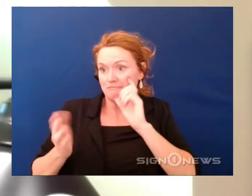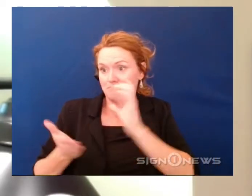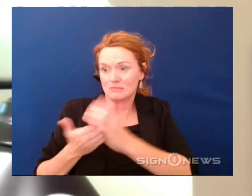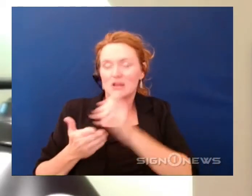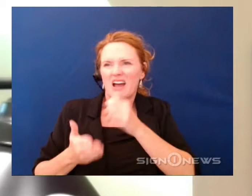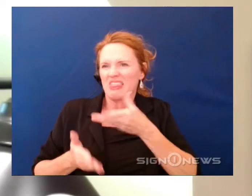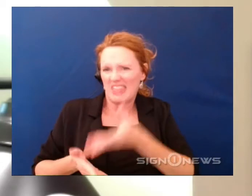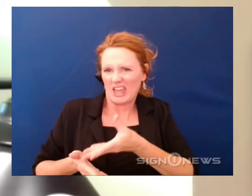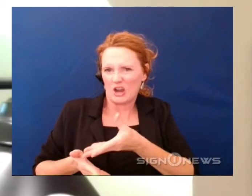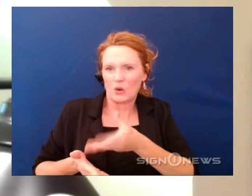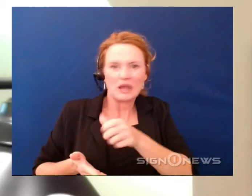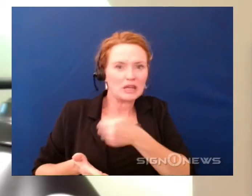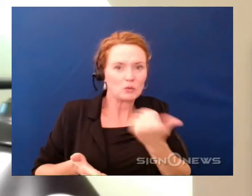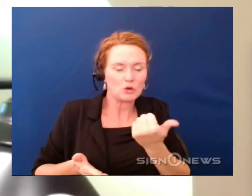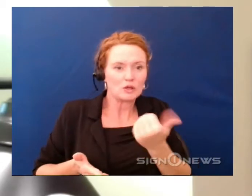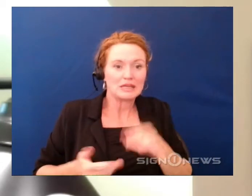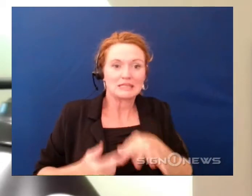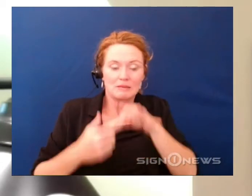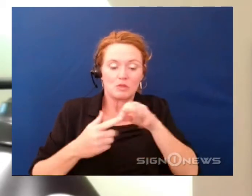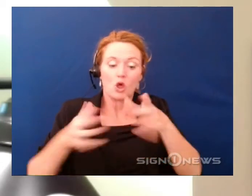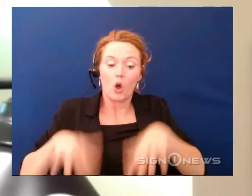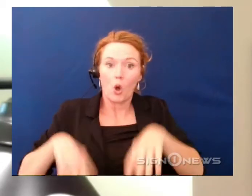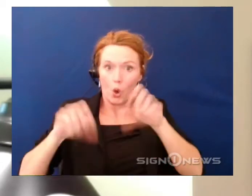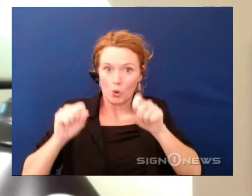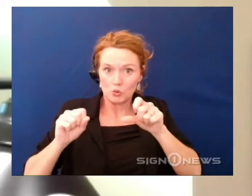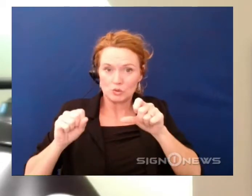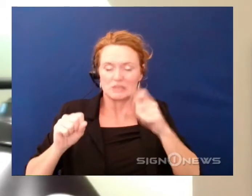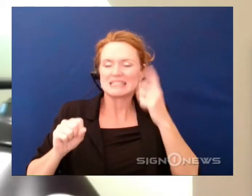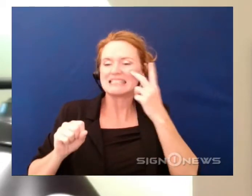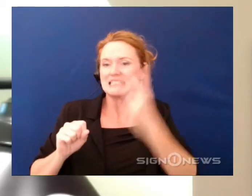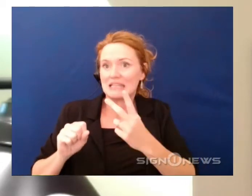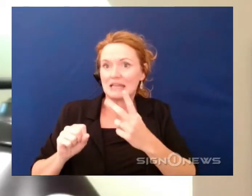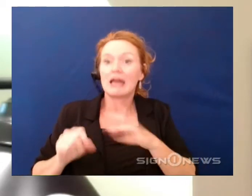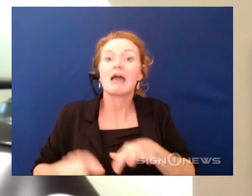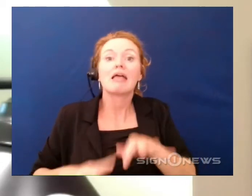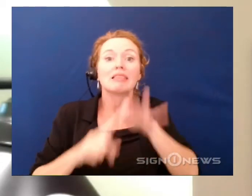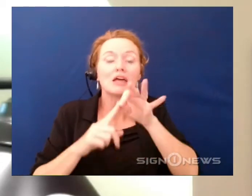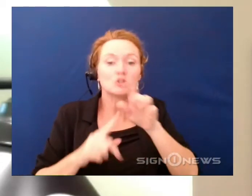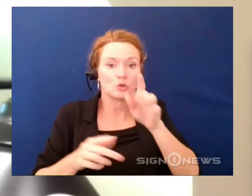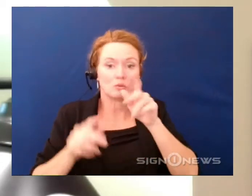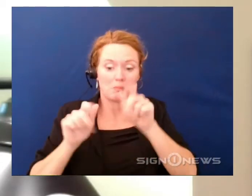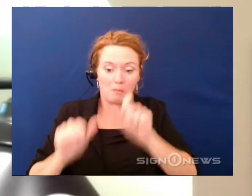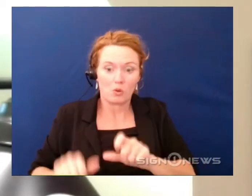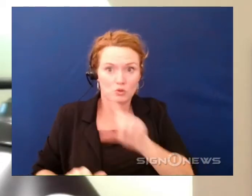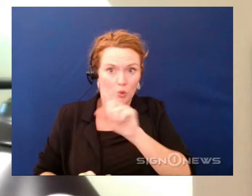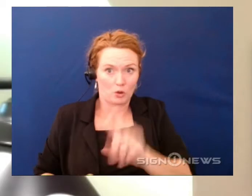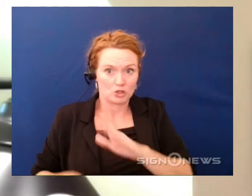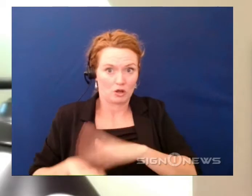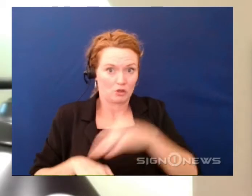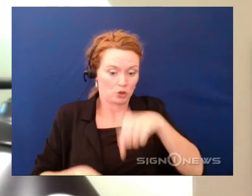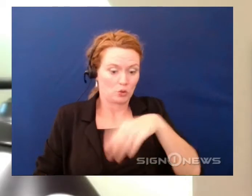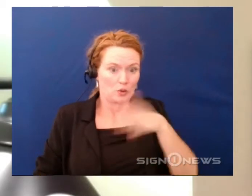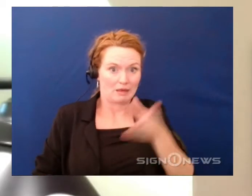recording or to anyone except the host of the webinar, unless you post a question in the Q&A box.